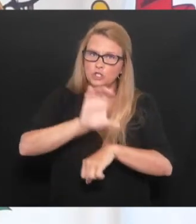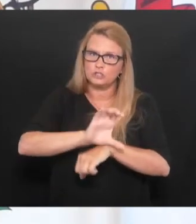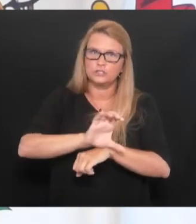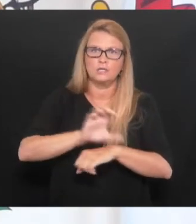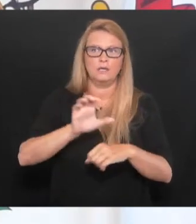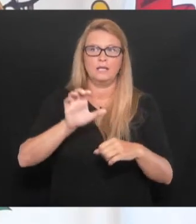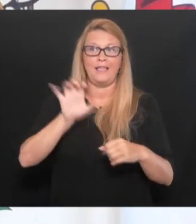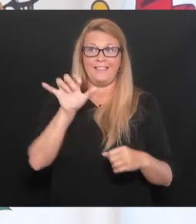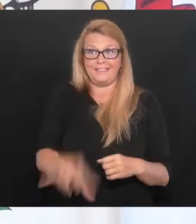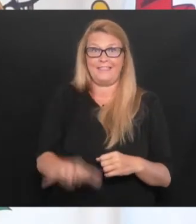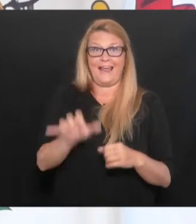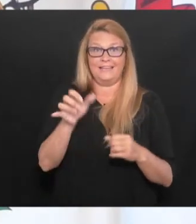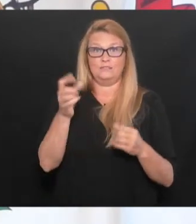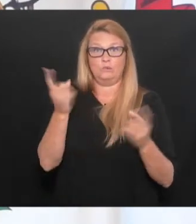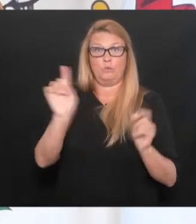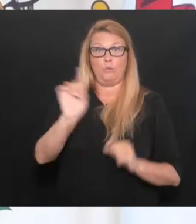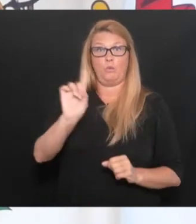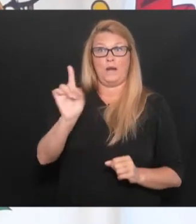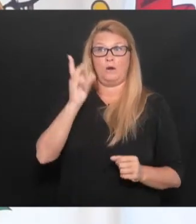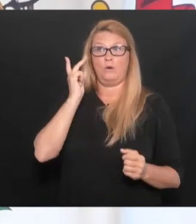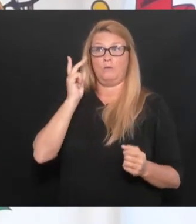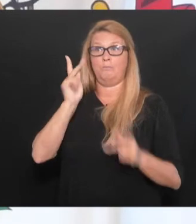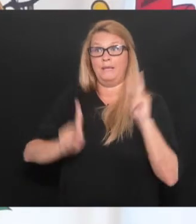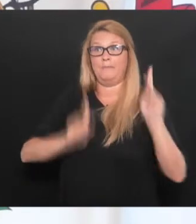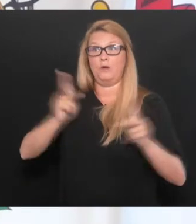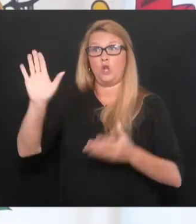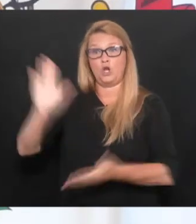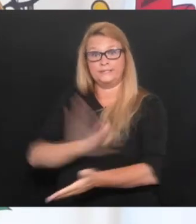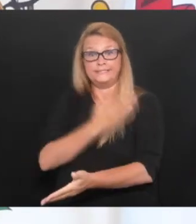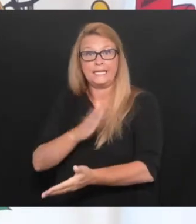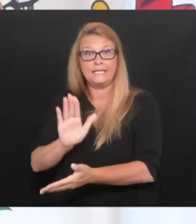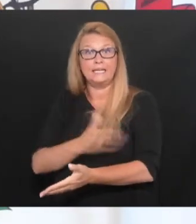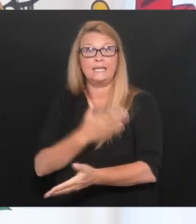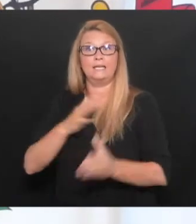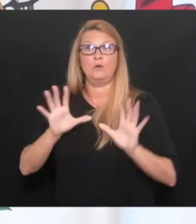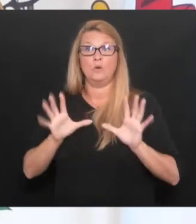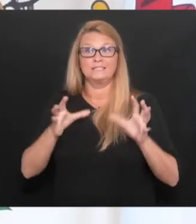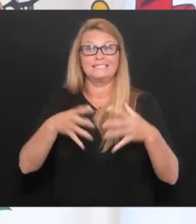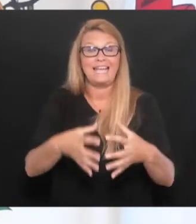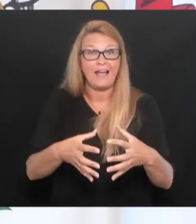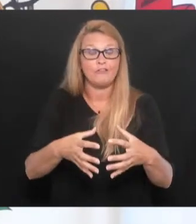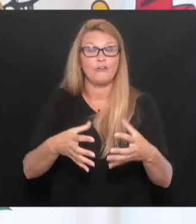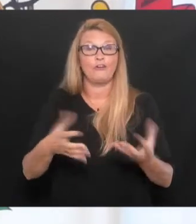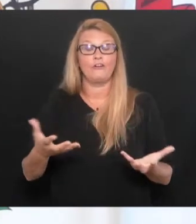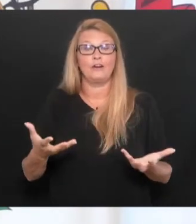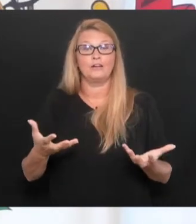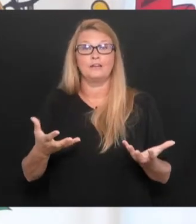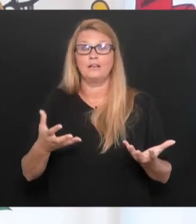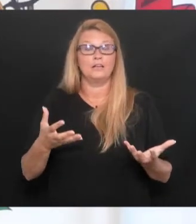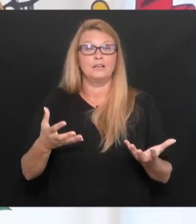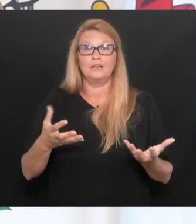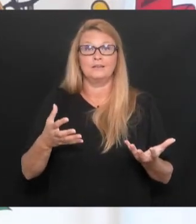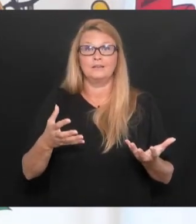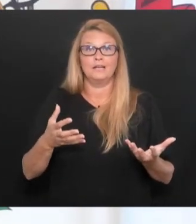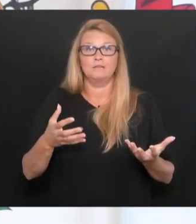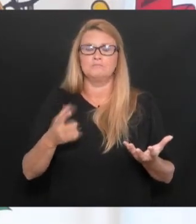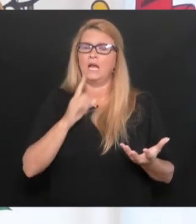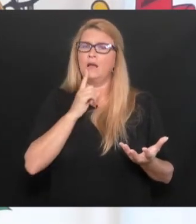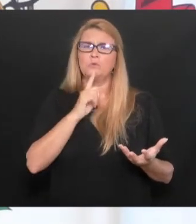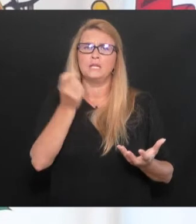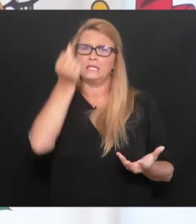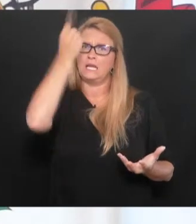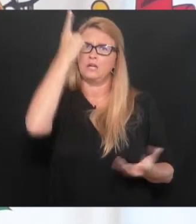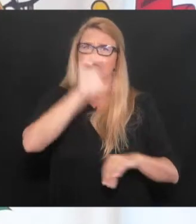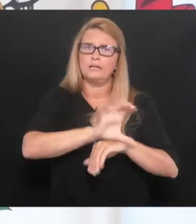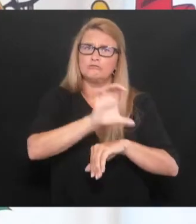that is an area where we're singing and we're together, and it's the greatest of the greatest. I get every bit of